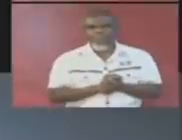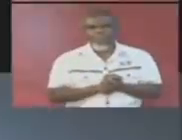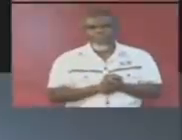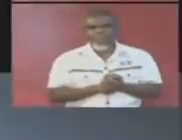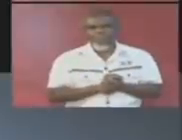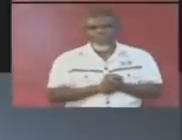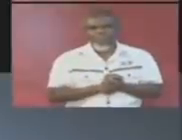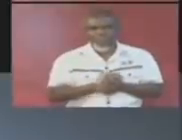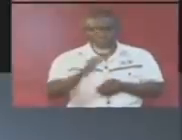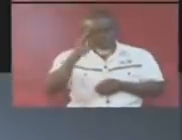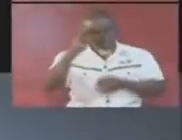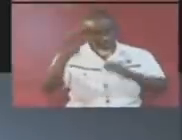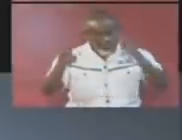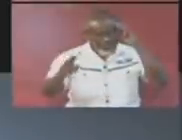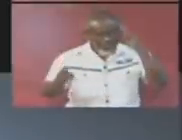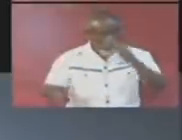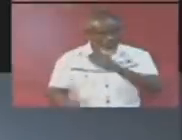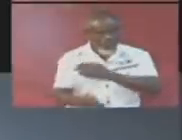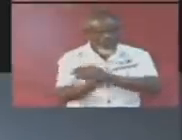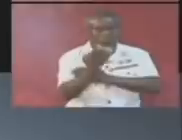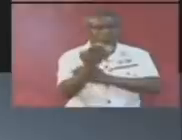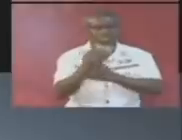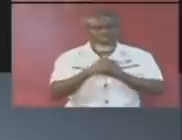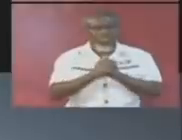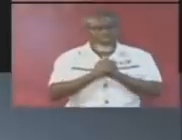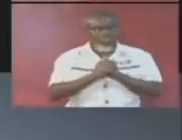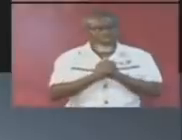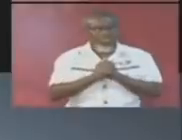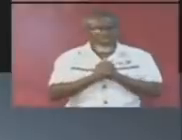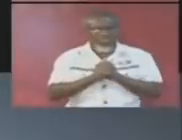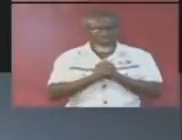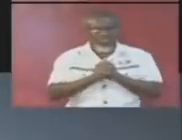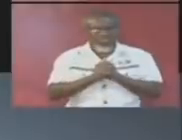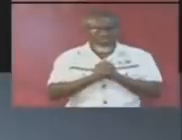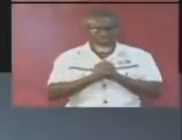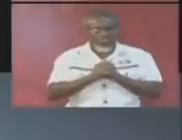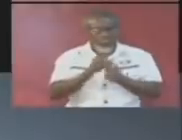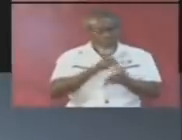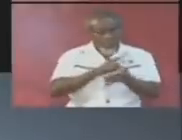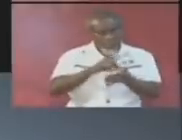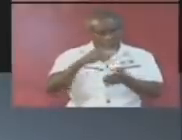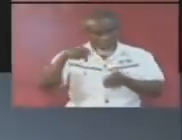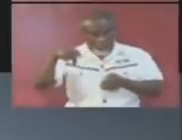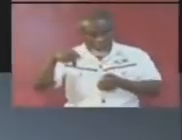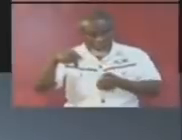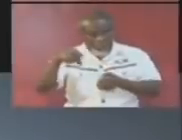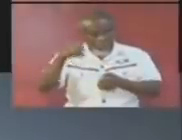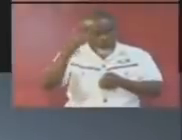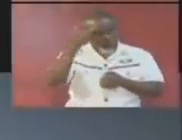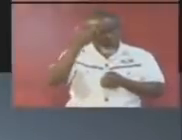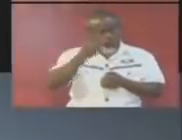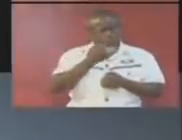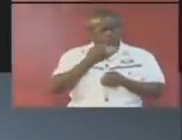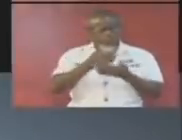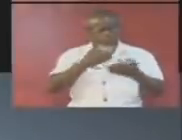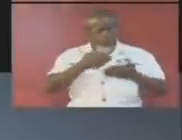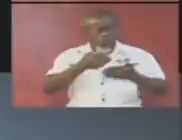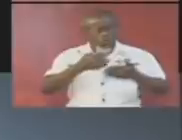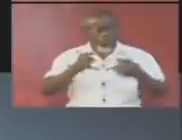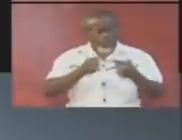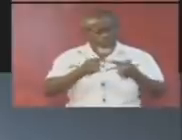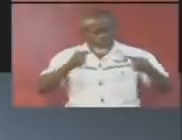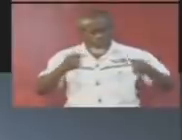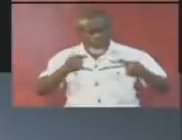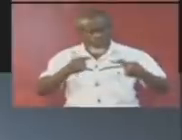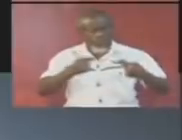Hi, good morning. Sonal Lala from TTT News. Dr. Parashram, I know you would have spoken about allergies with regards to the vaccine. Does it